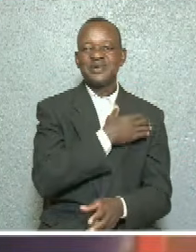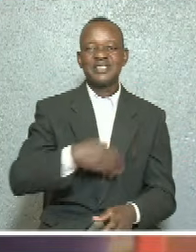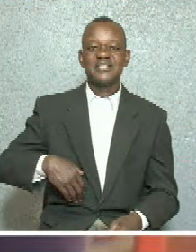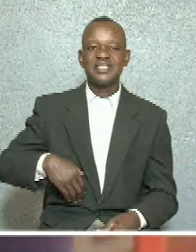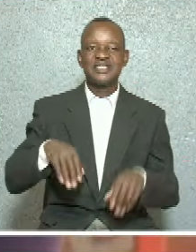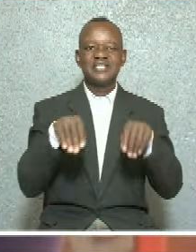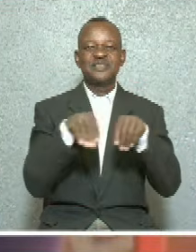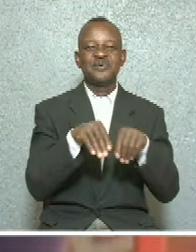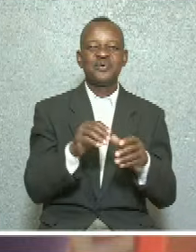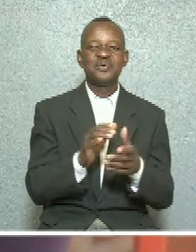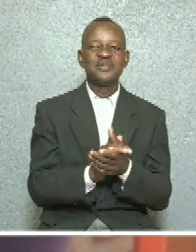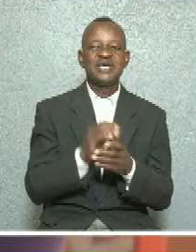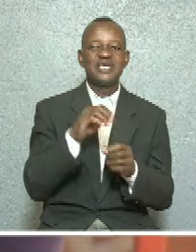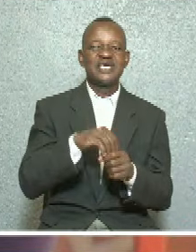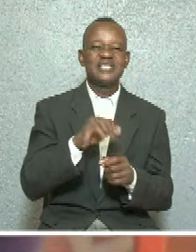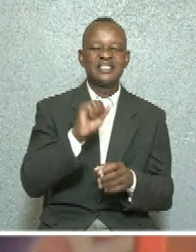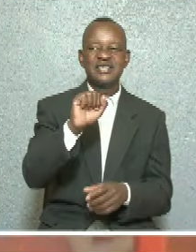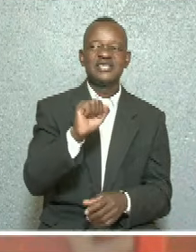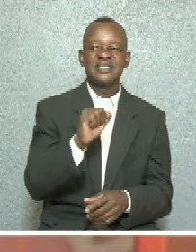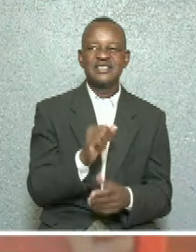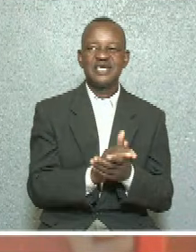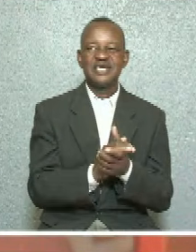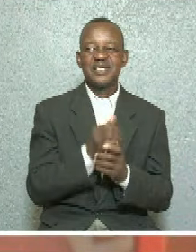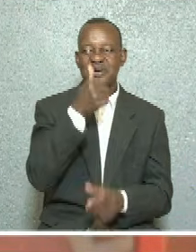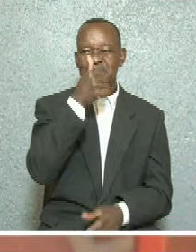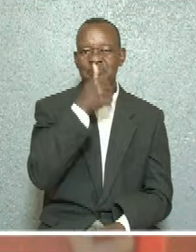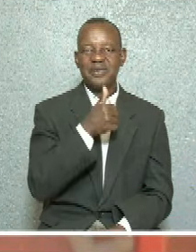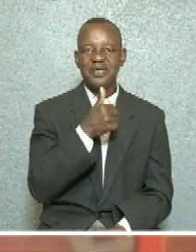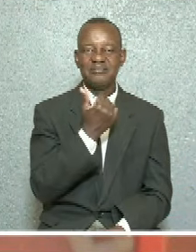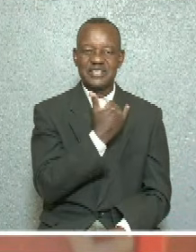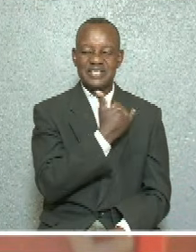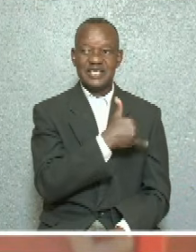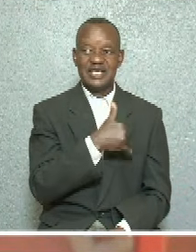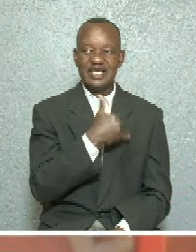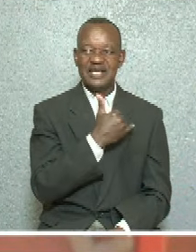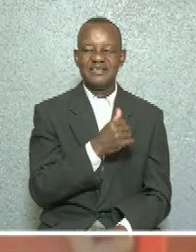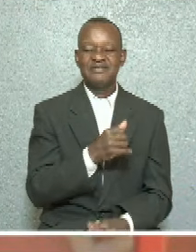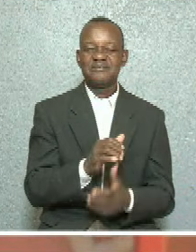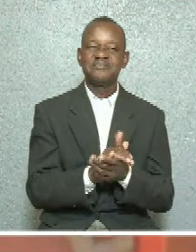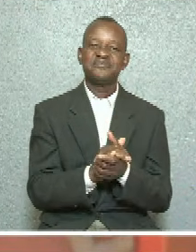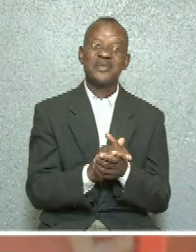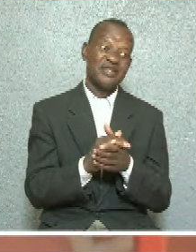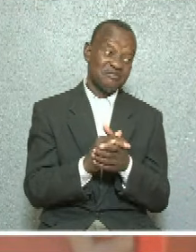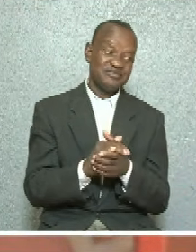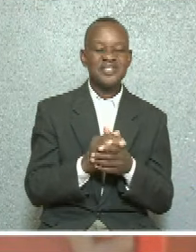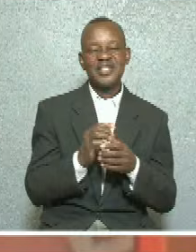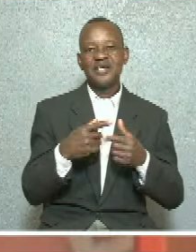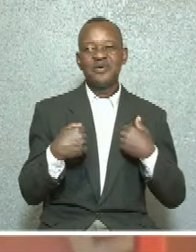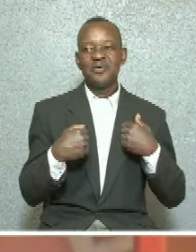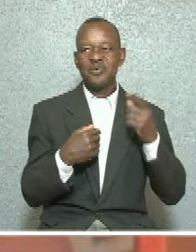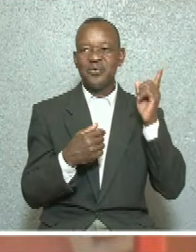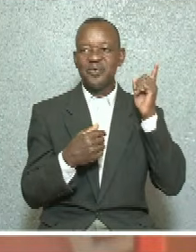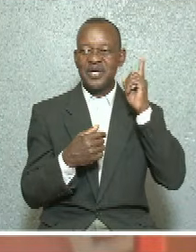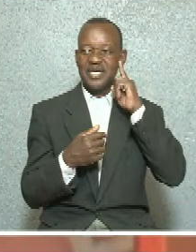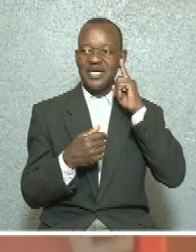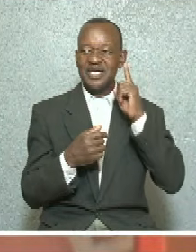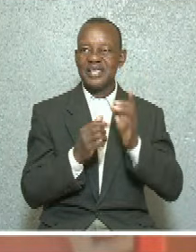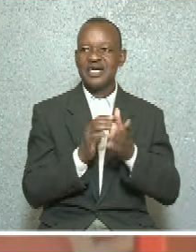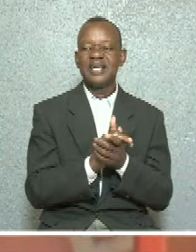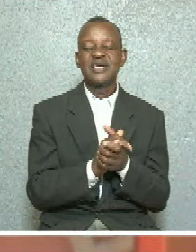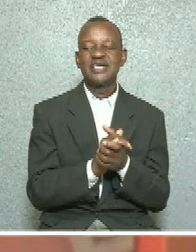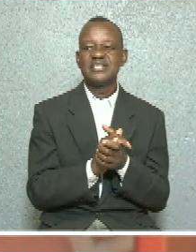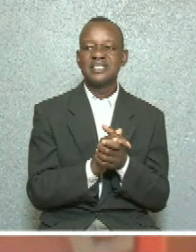You know, in his private life, from what we heard during the memorial from the grandchildren, I don't know about his younger